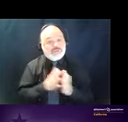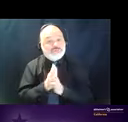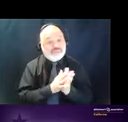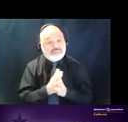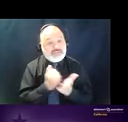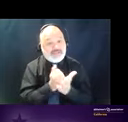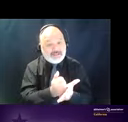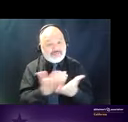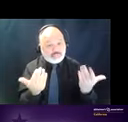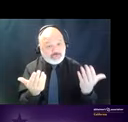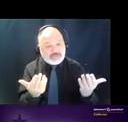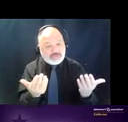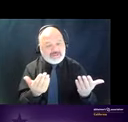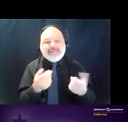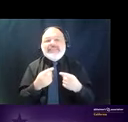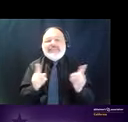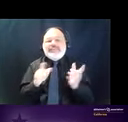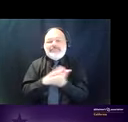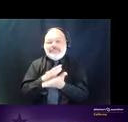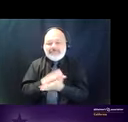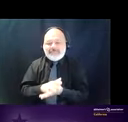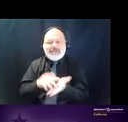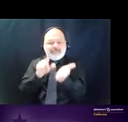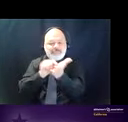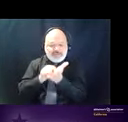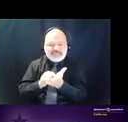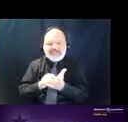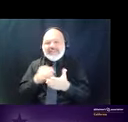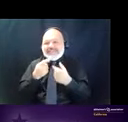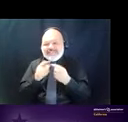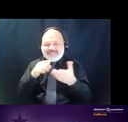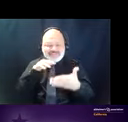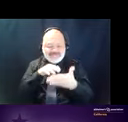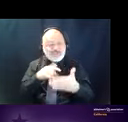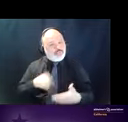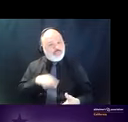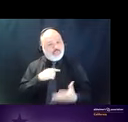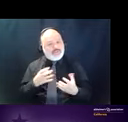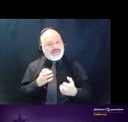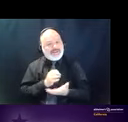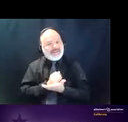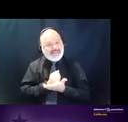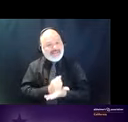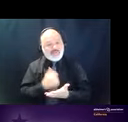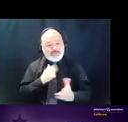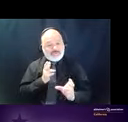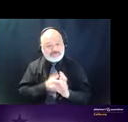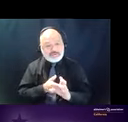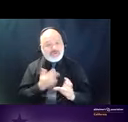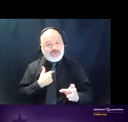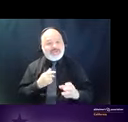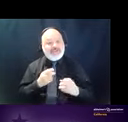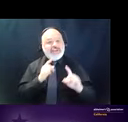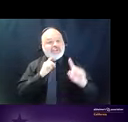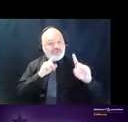Different publications and different studies have shown that we as Latinos want to help. We want to be part of the solution. We want to help the neighbor. We